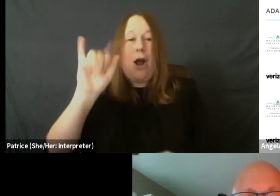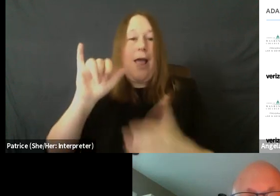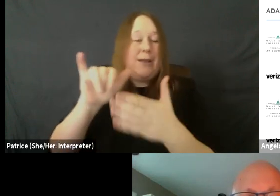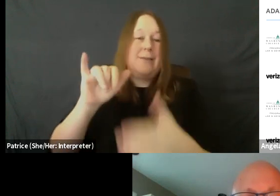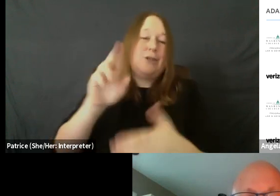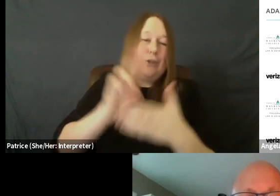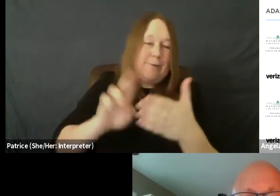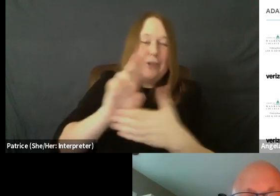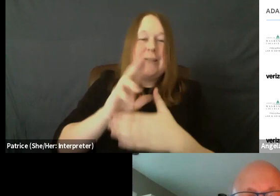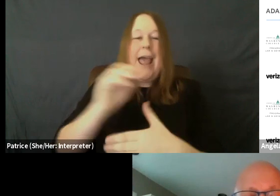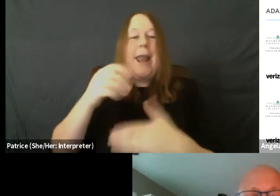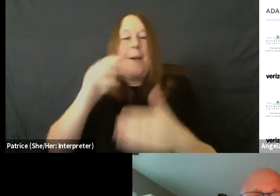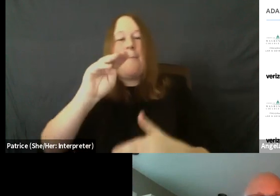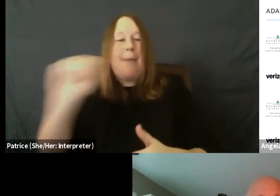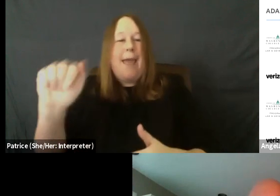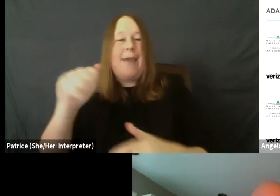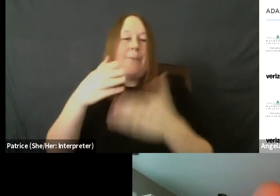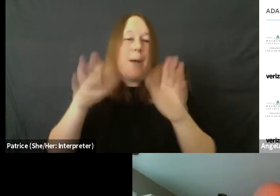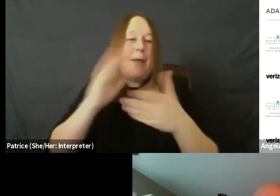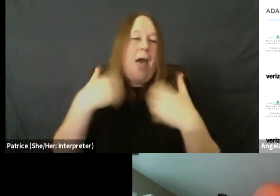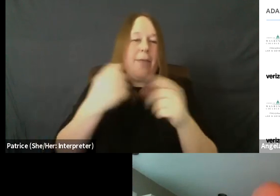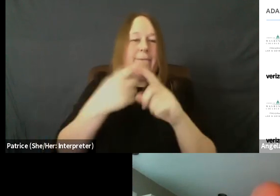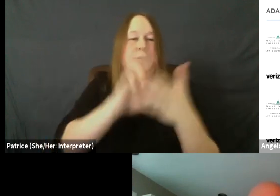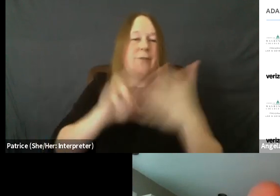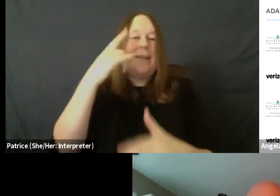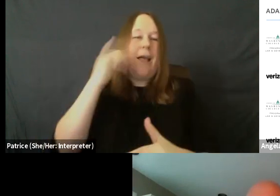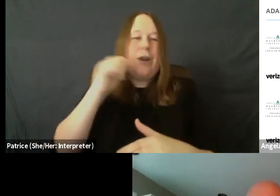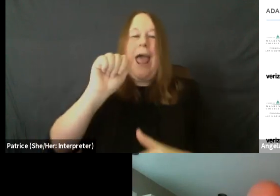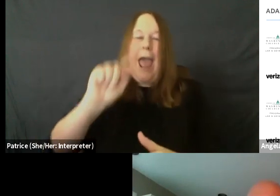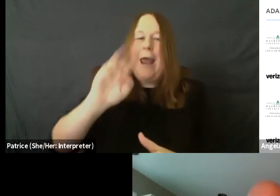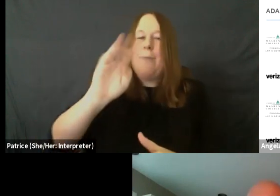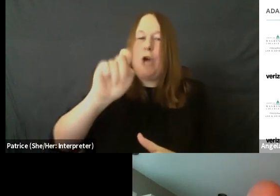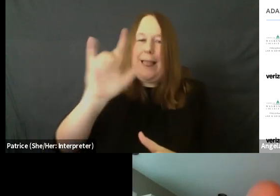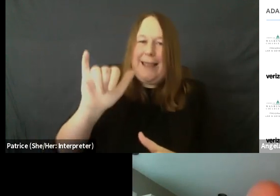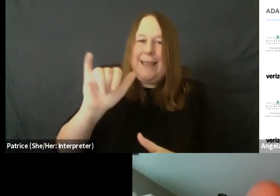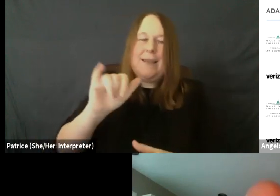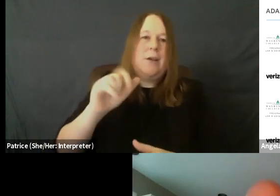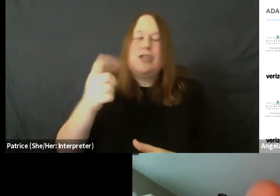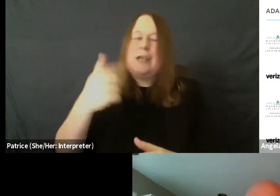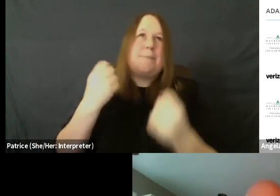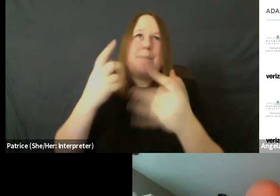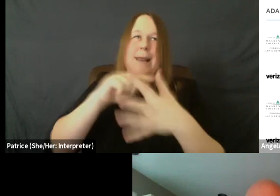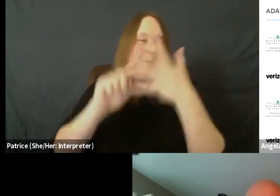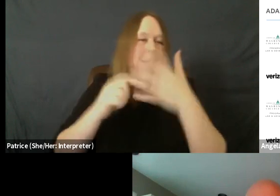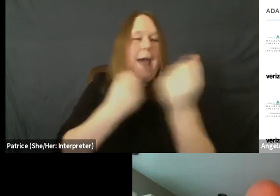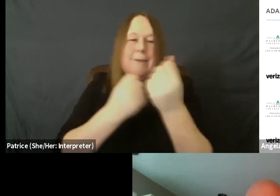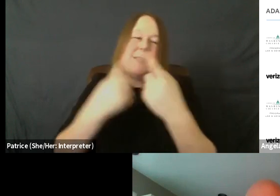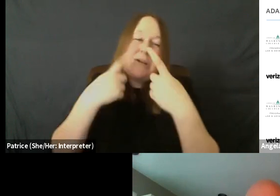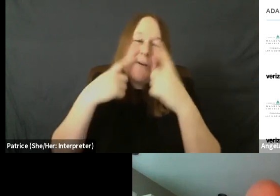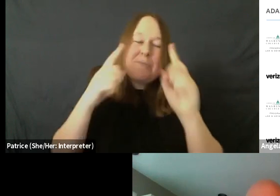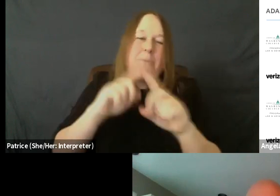University and a master's of public health from the University of California at Berkeley. Among her many advocacy accomplishments,